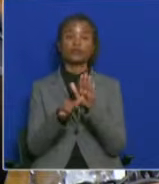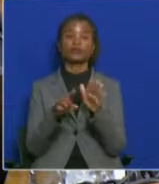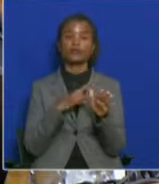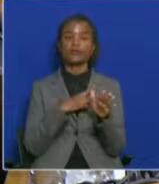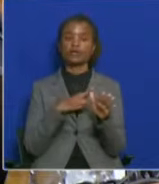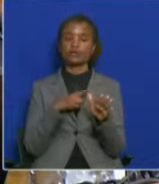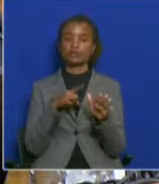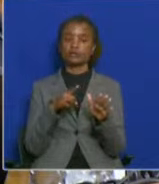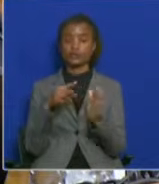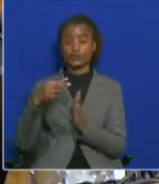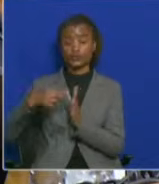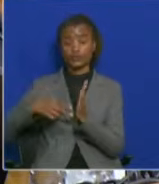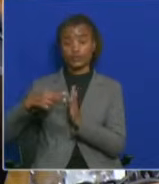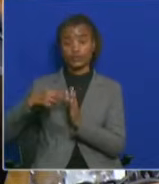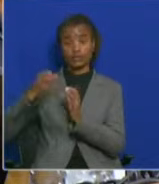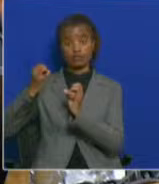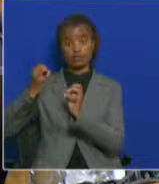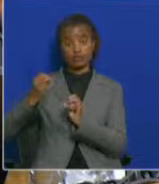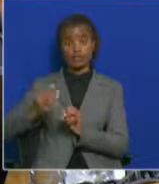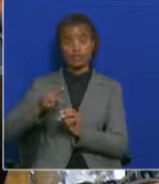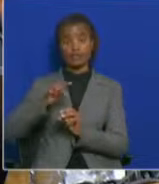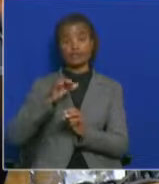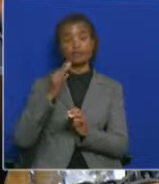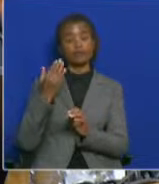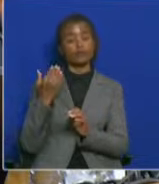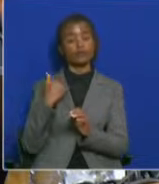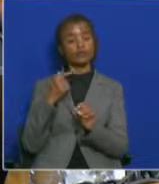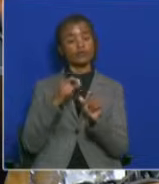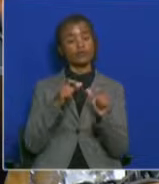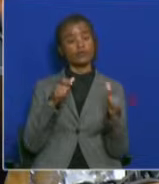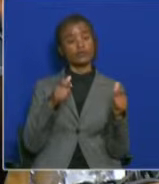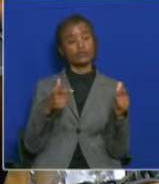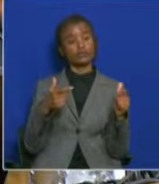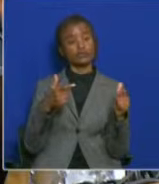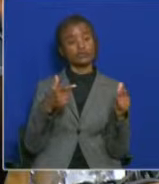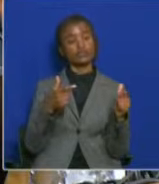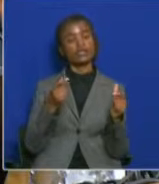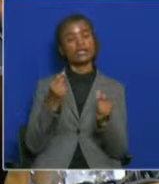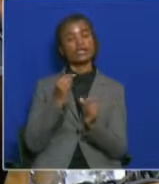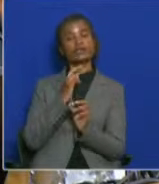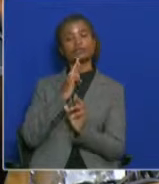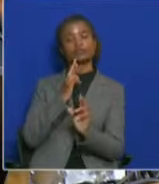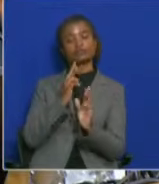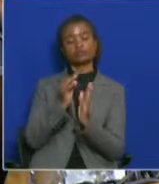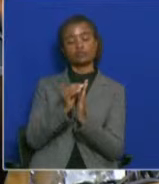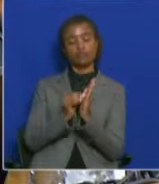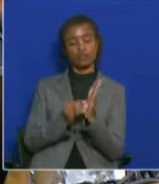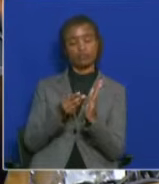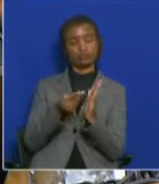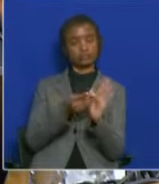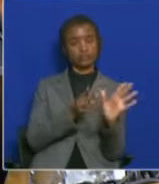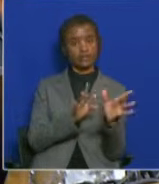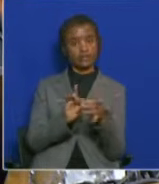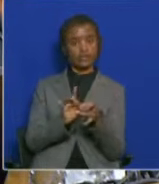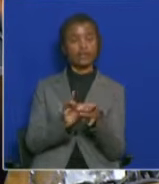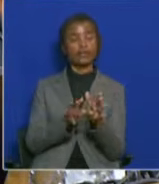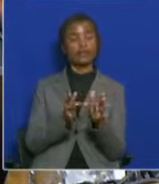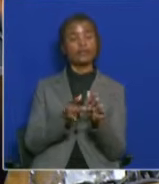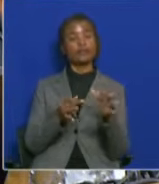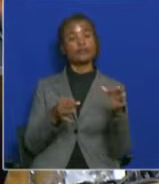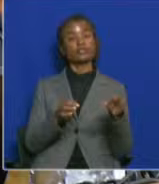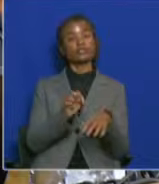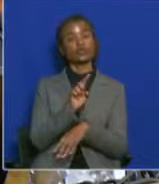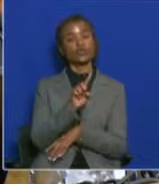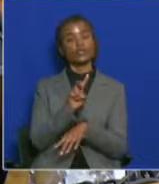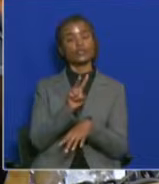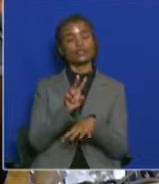the Commission placed in its answering papers. And in that section on page 129, in paragraph 14, we say that